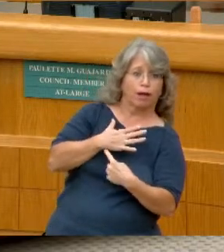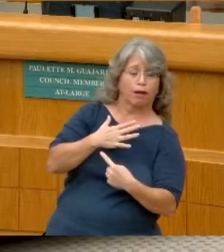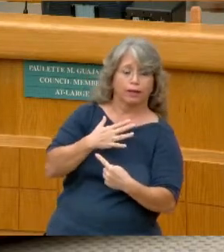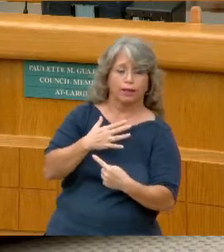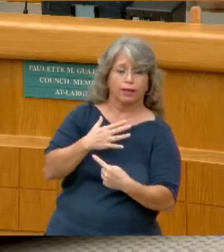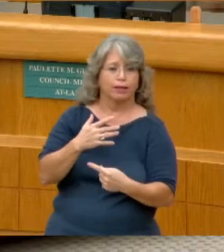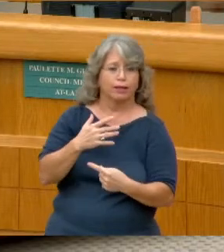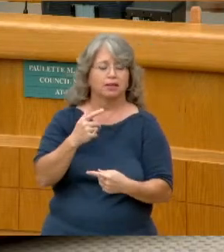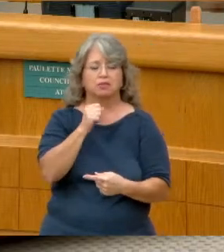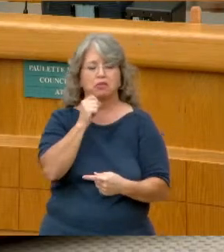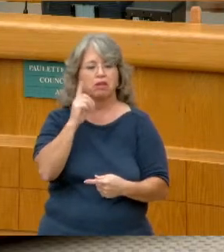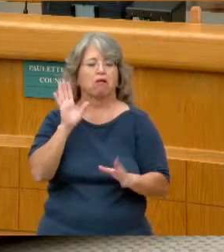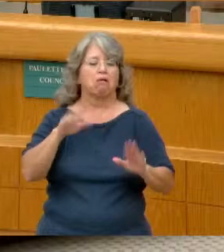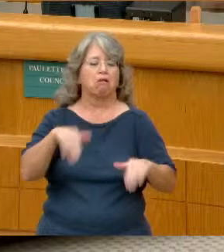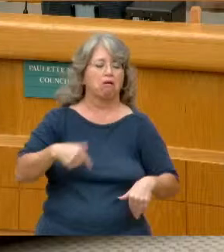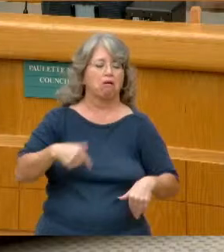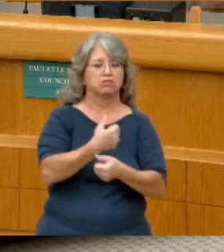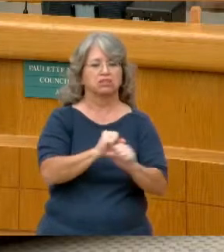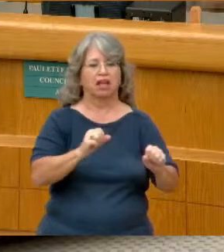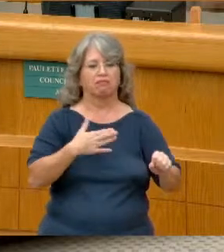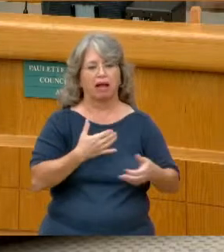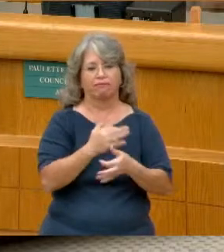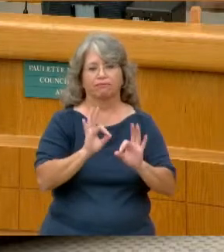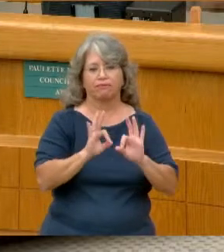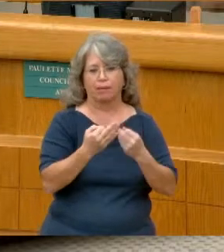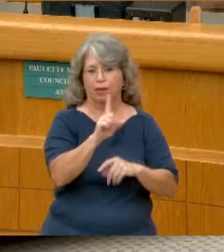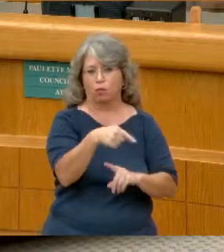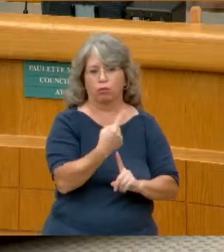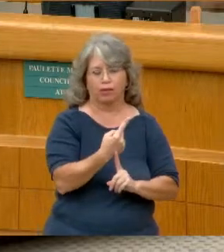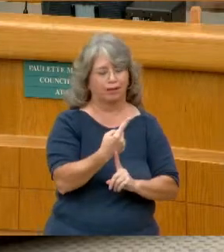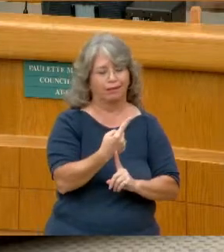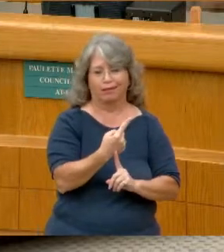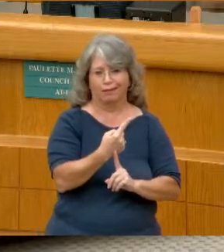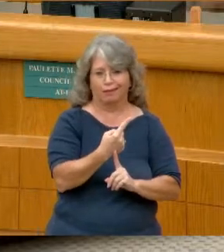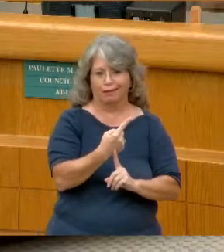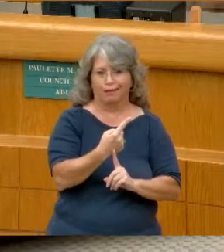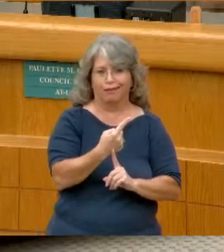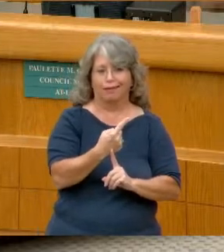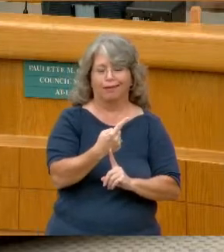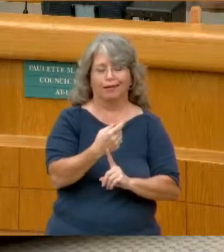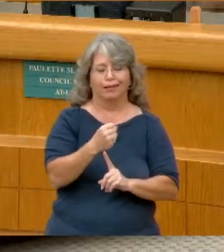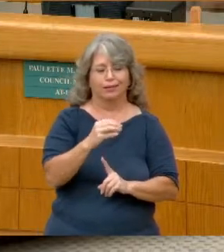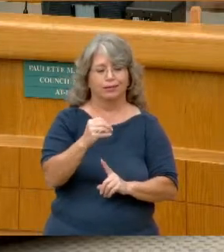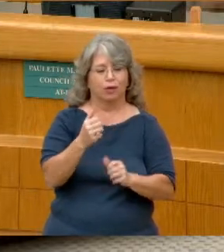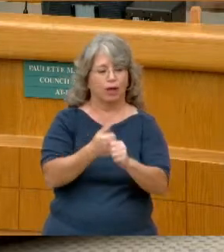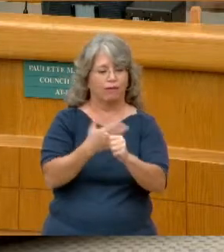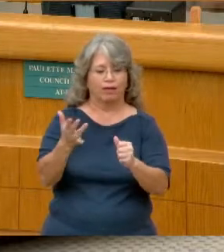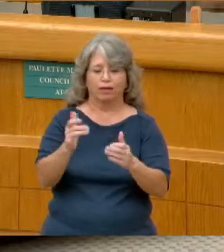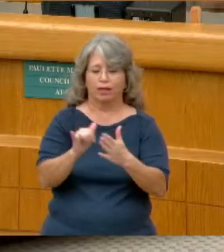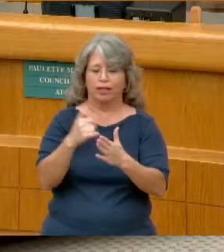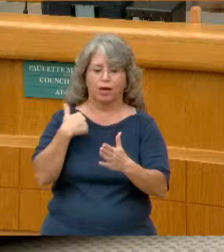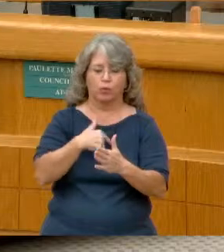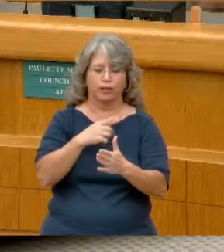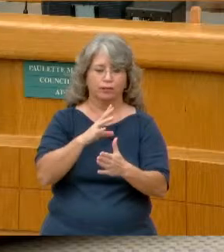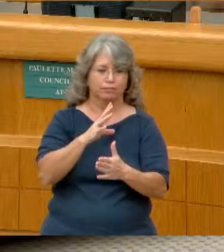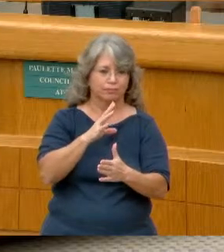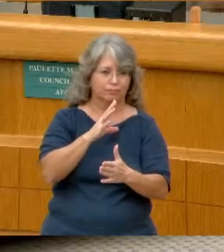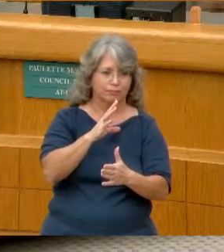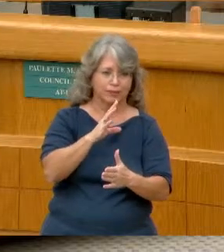my family, so everything's going to be okay. So, I mean, all these things we've been talking about, social distancing, wearing your